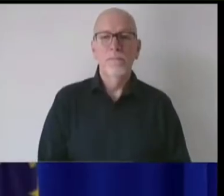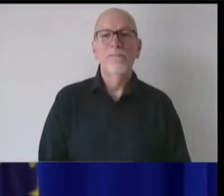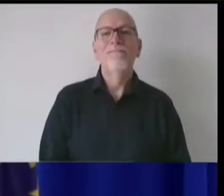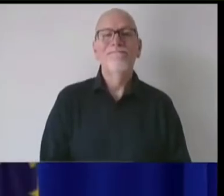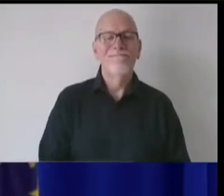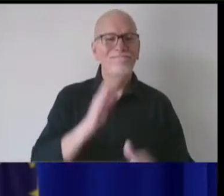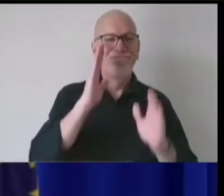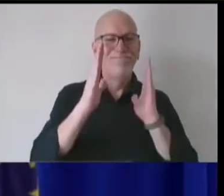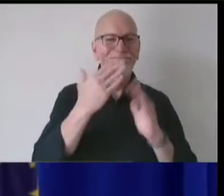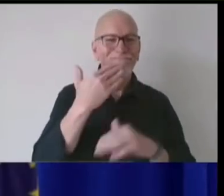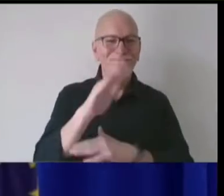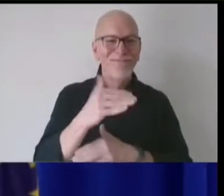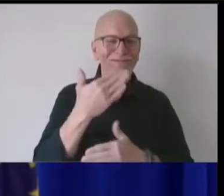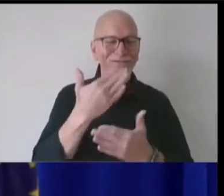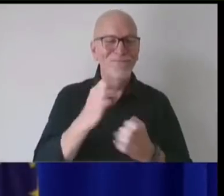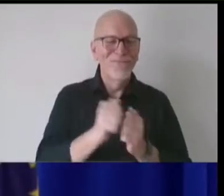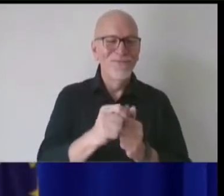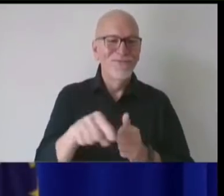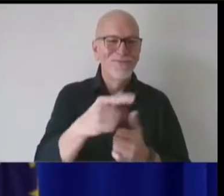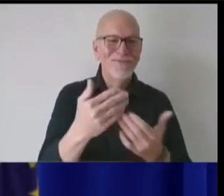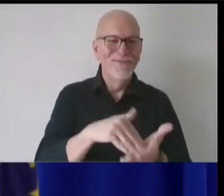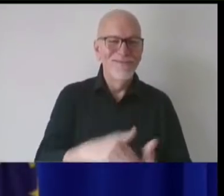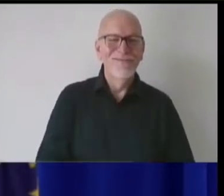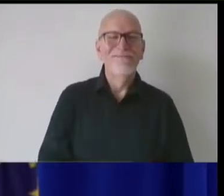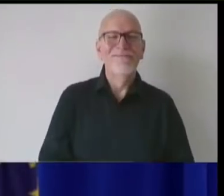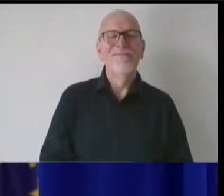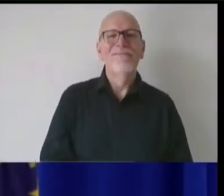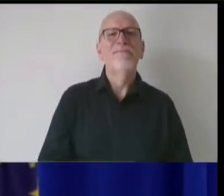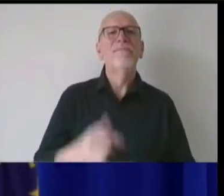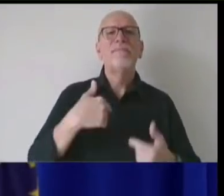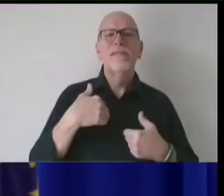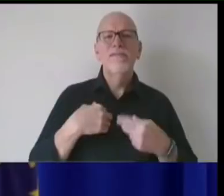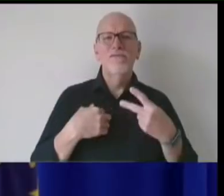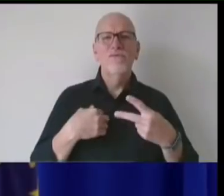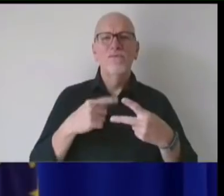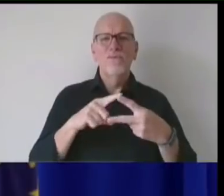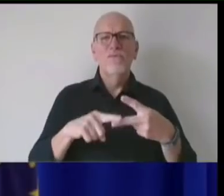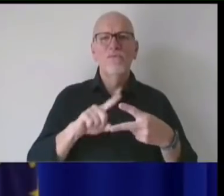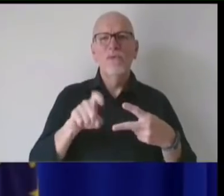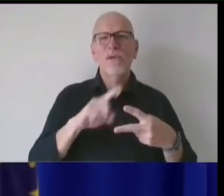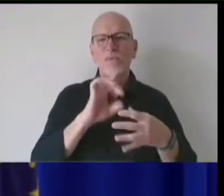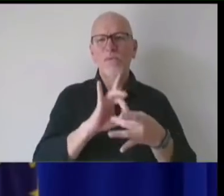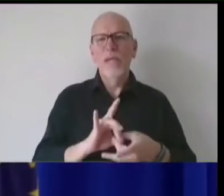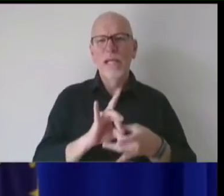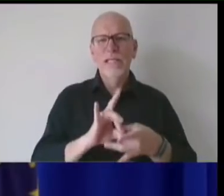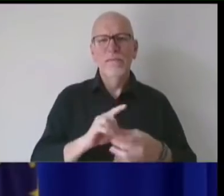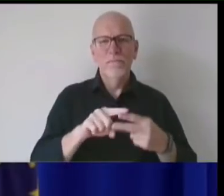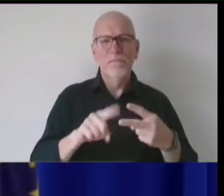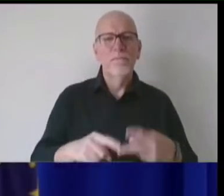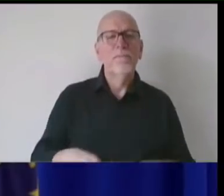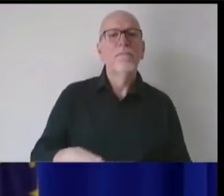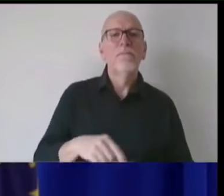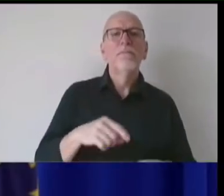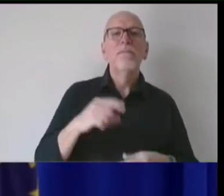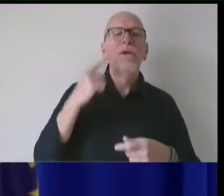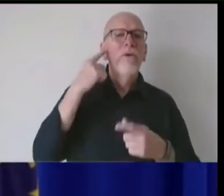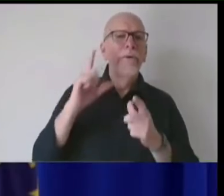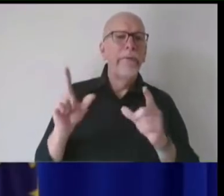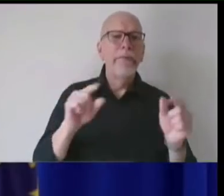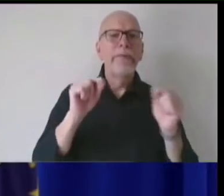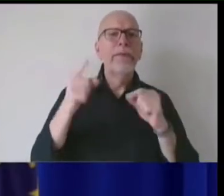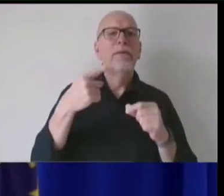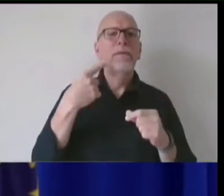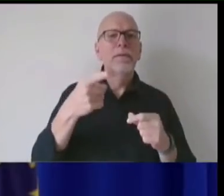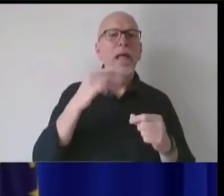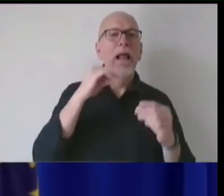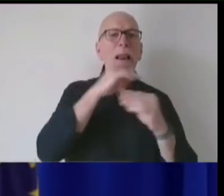Hello, good afternoon. Good to be with you again. I have two related questions. It's been said that a lie can travel halfway